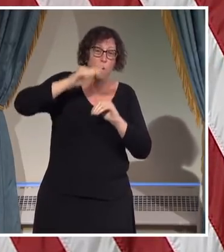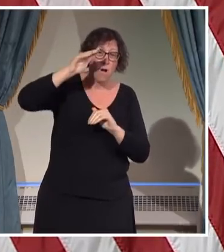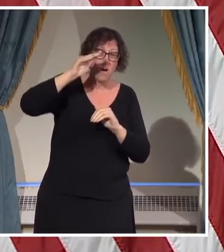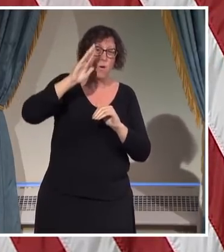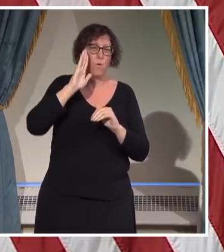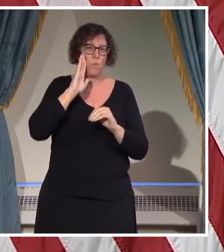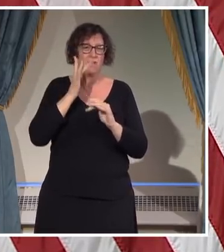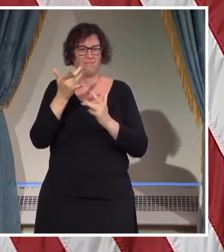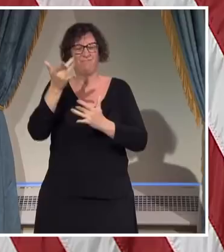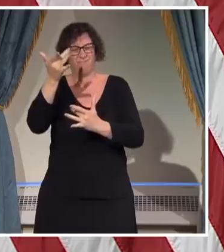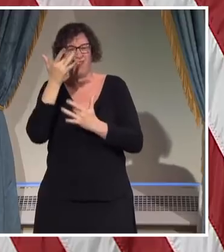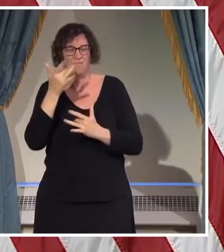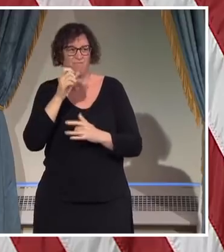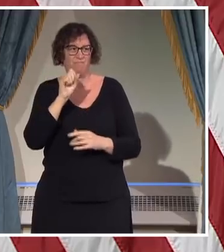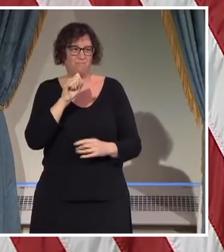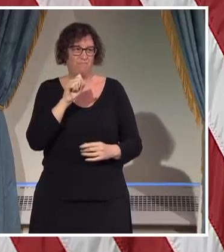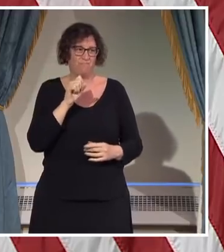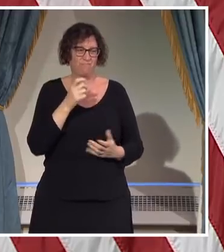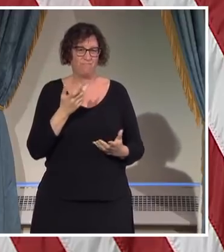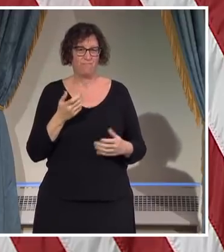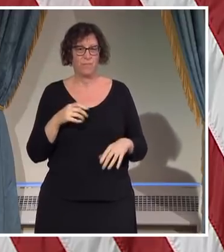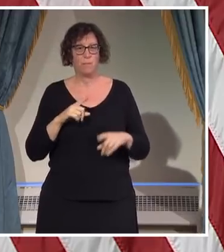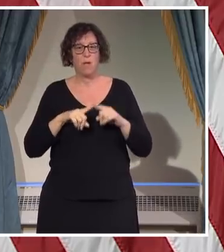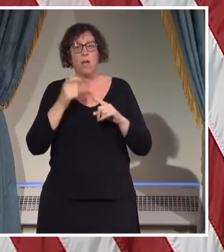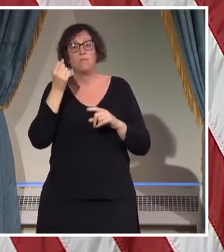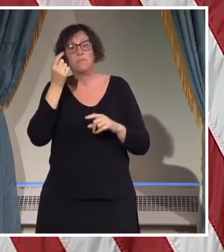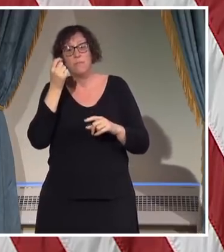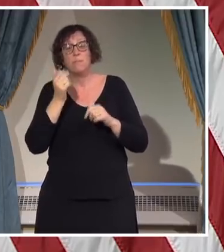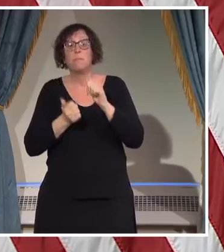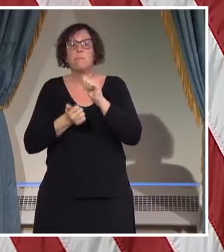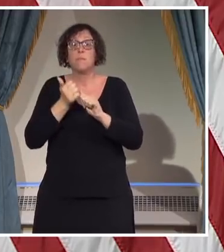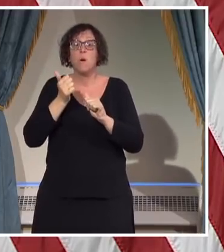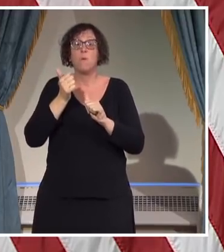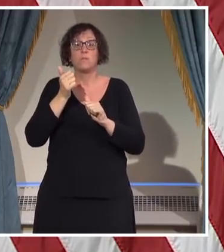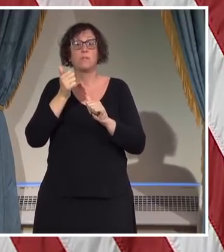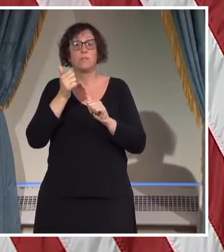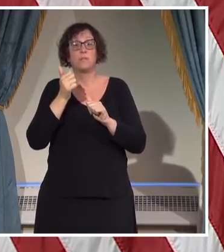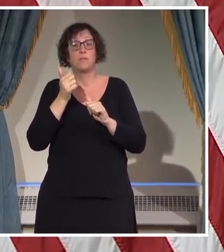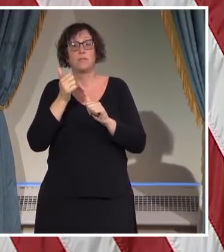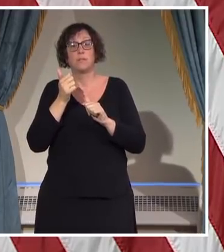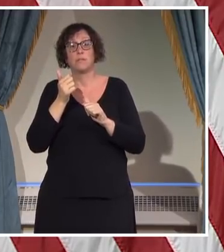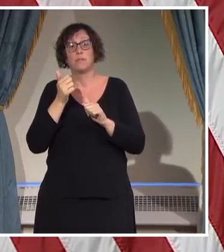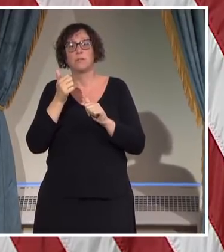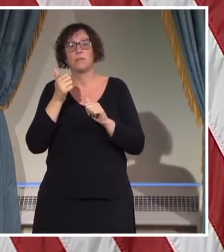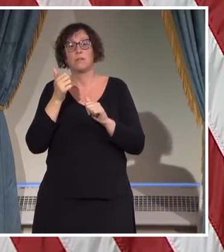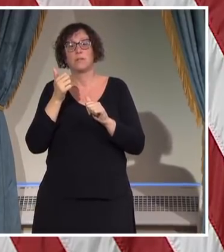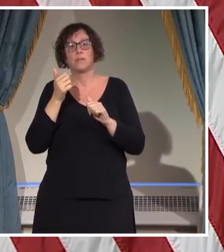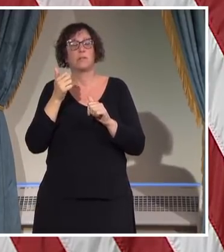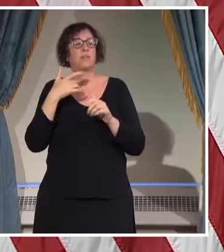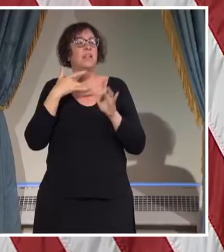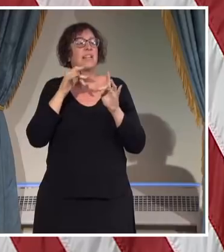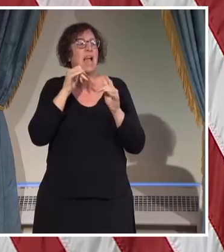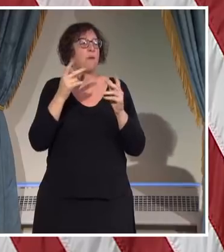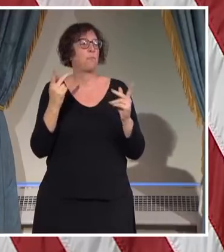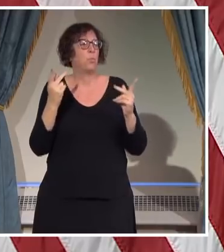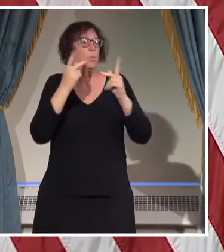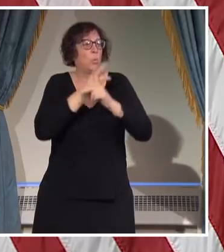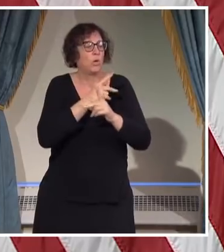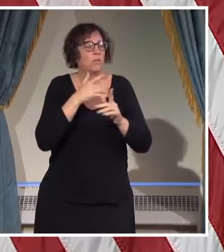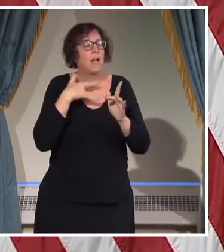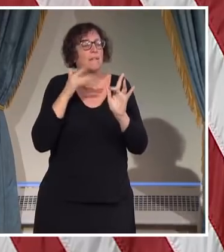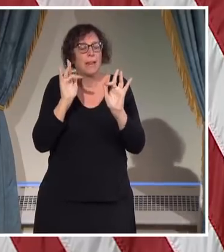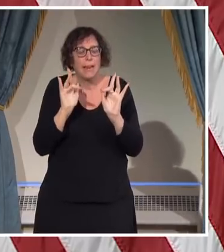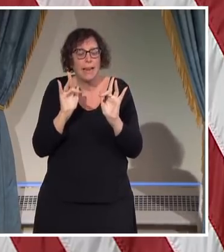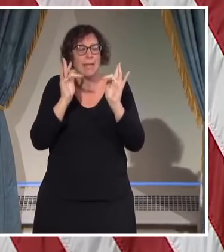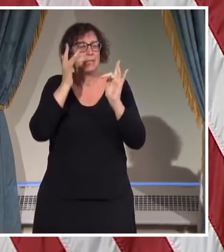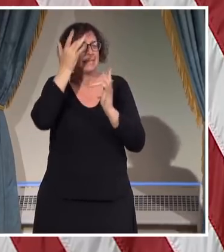infected with this disease will have a very limited, mild experience and be able to get back to work in 7 to